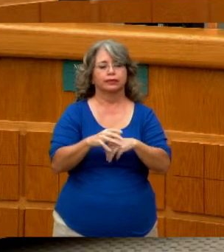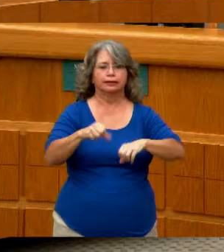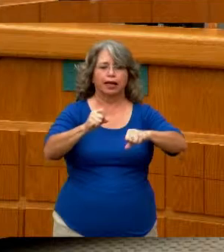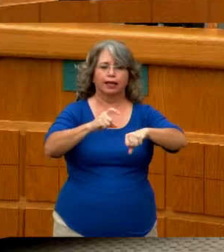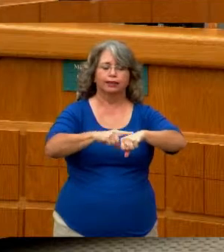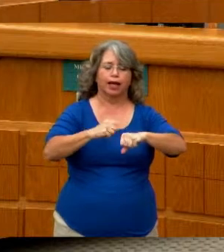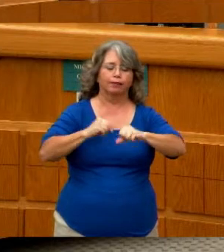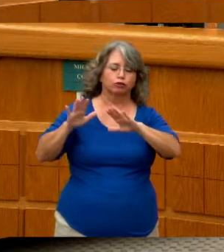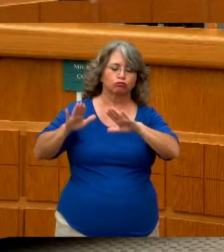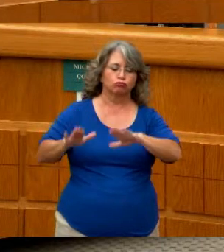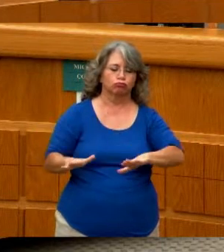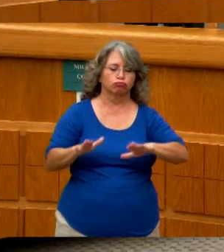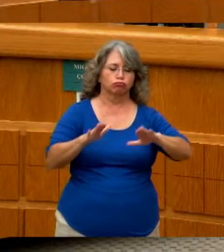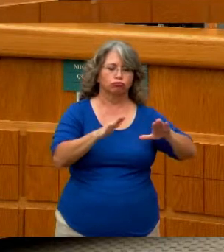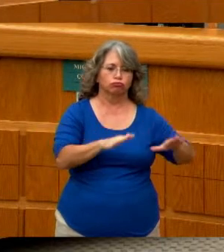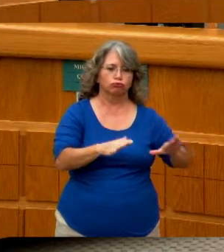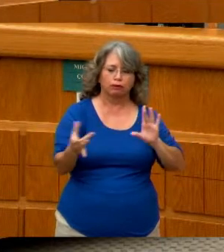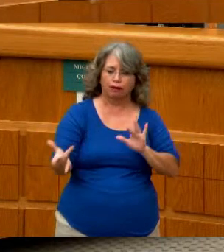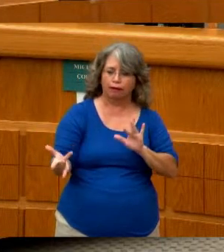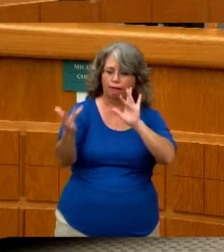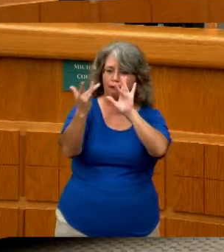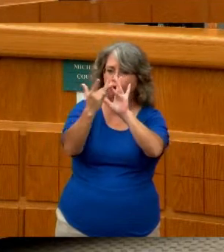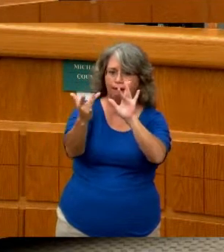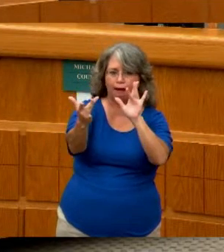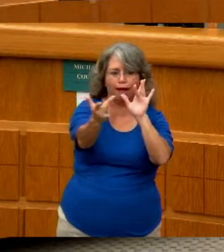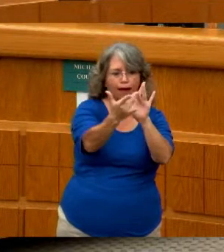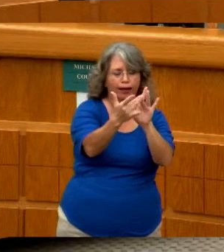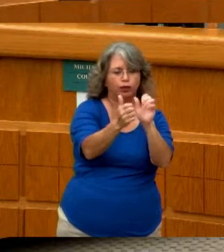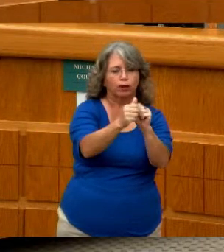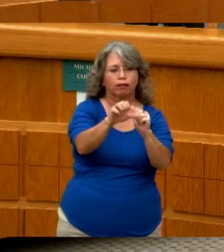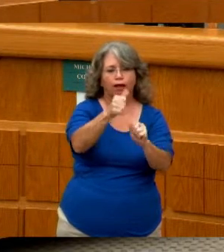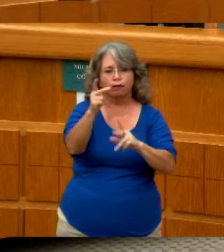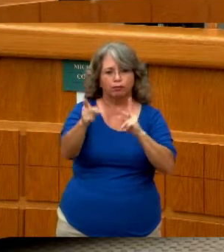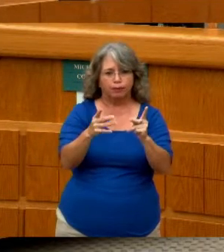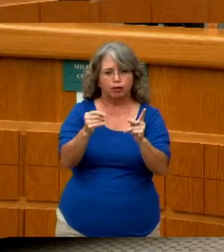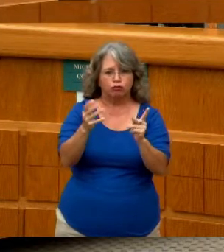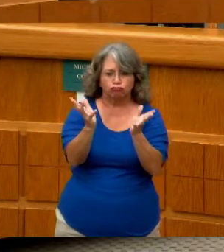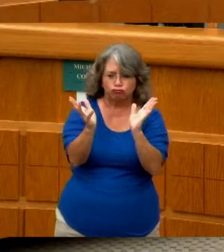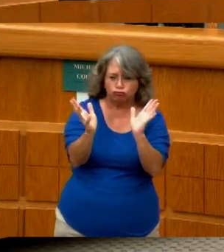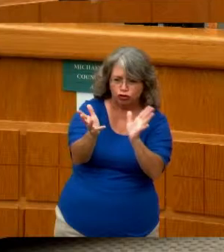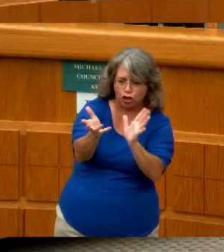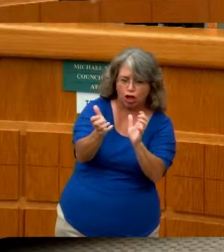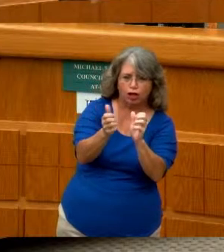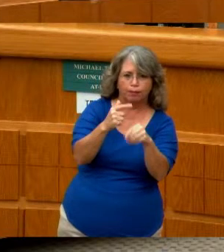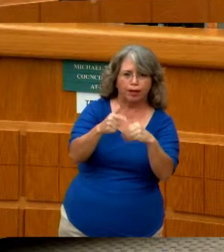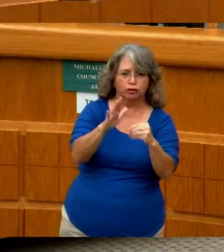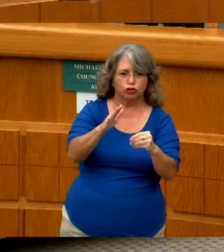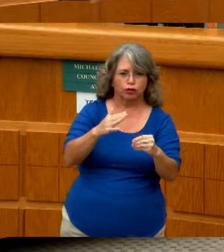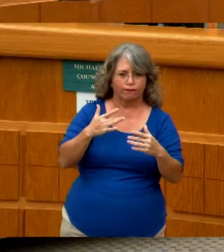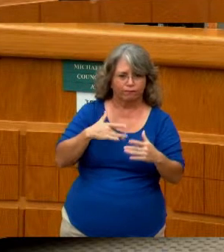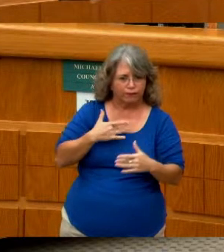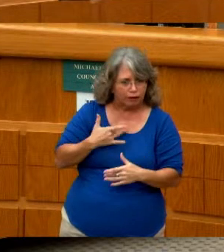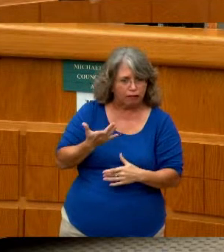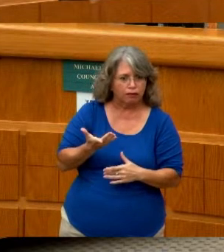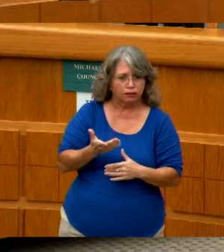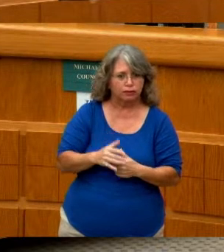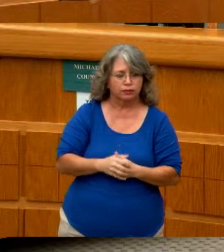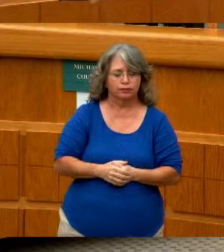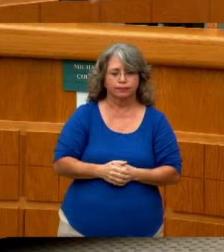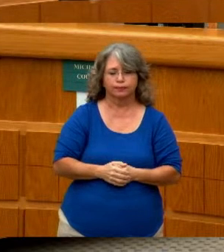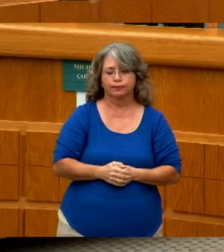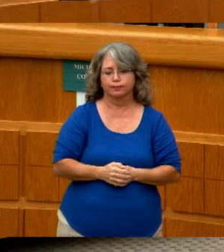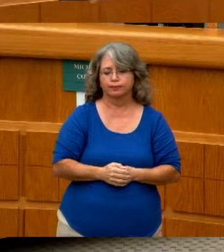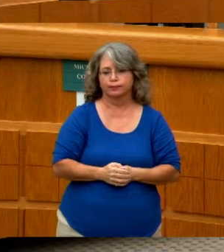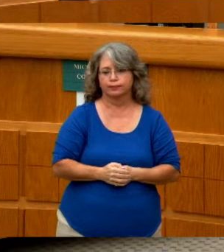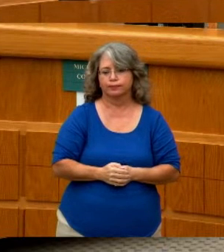to unwind, and connect with others in the healthy way, and talk about your concerns and your feelings.